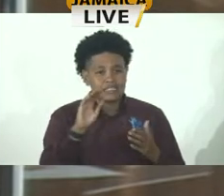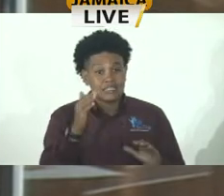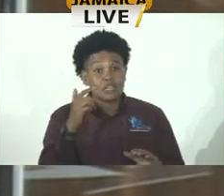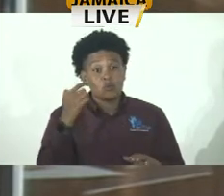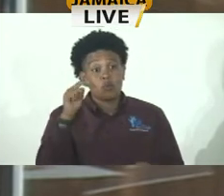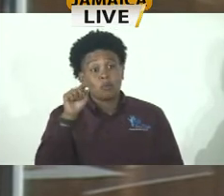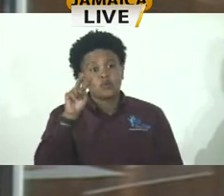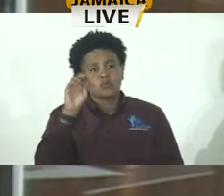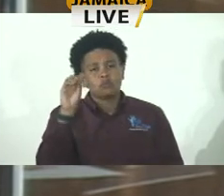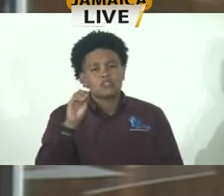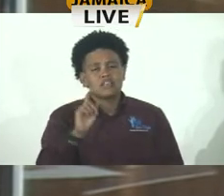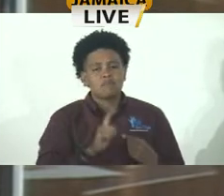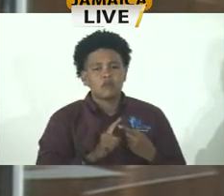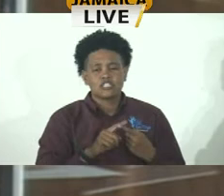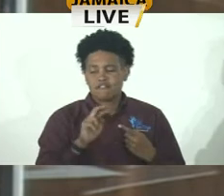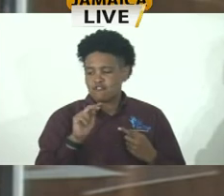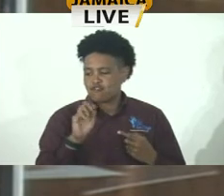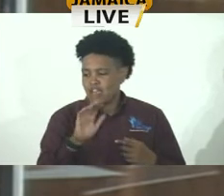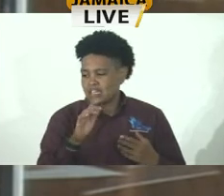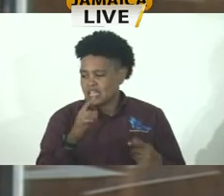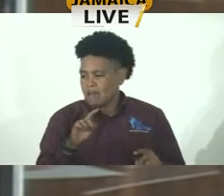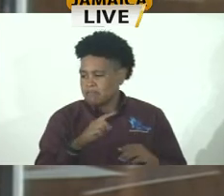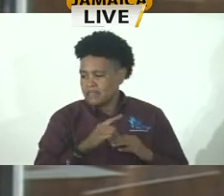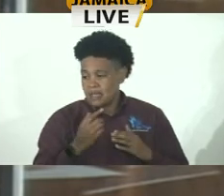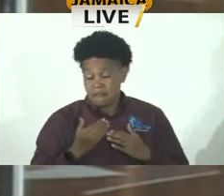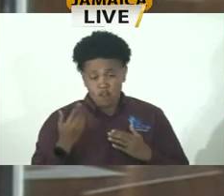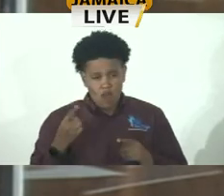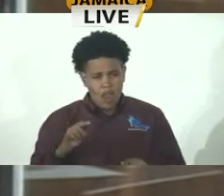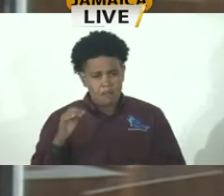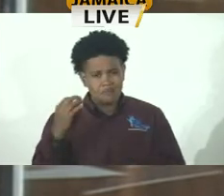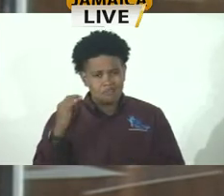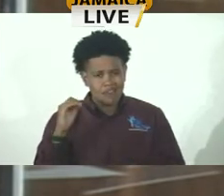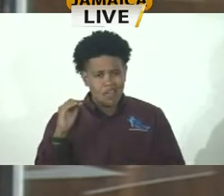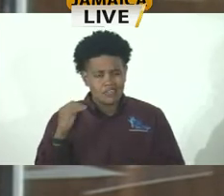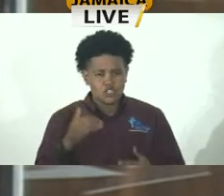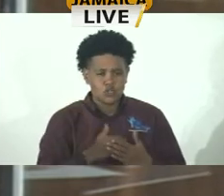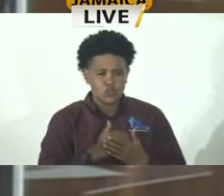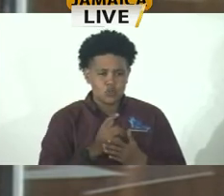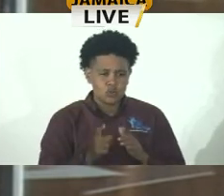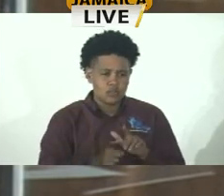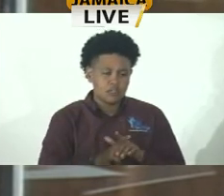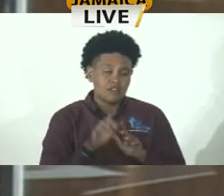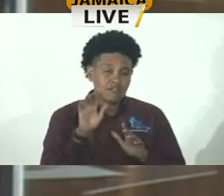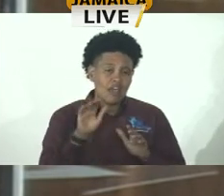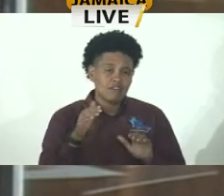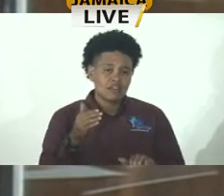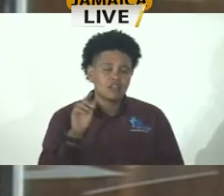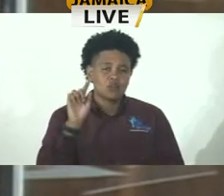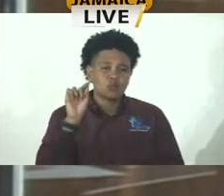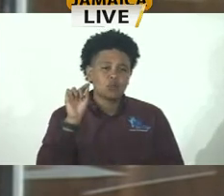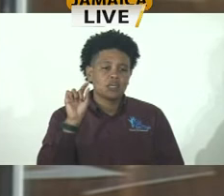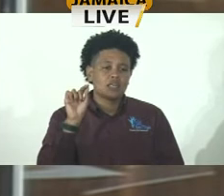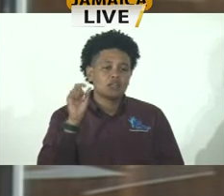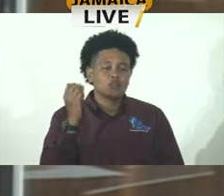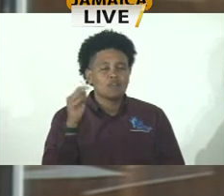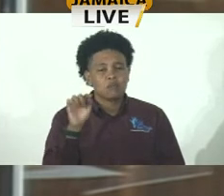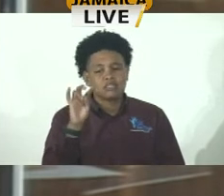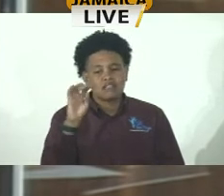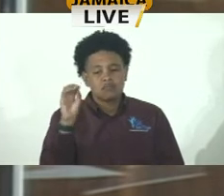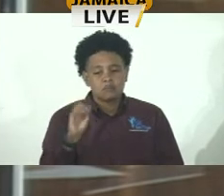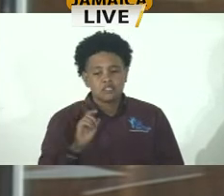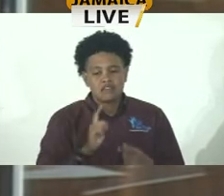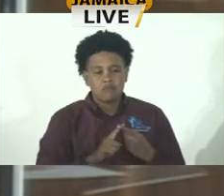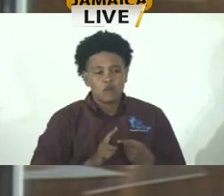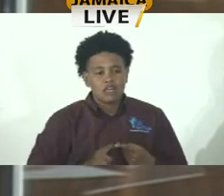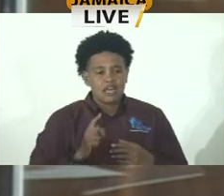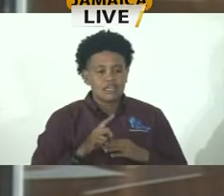percent positivity the day before that there were 90 new cases five deaths 12.7 positivity and the